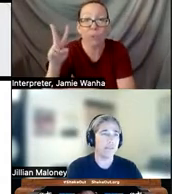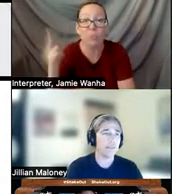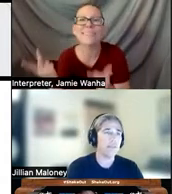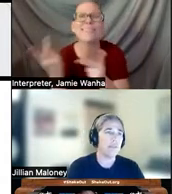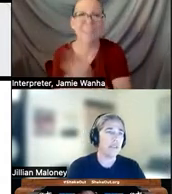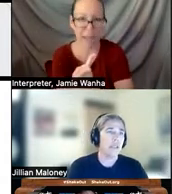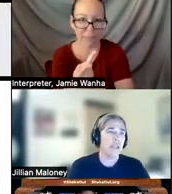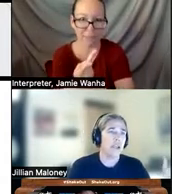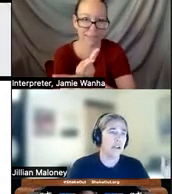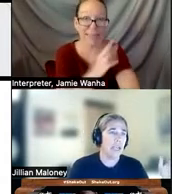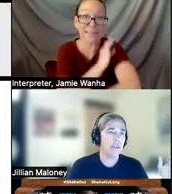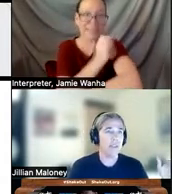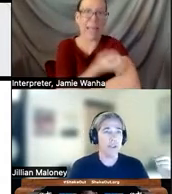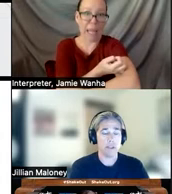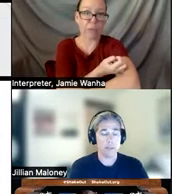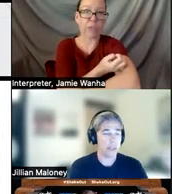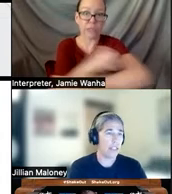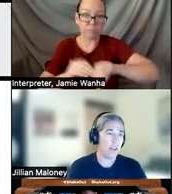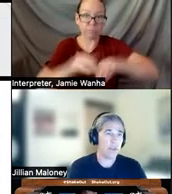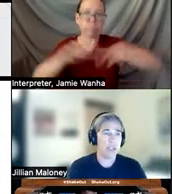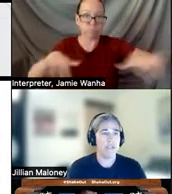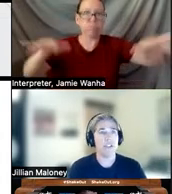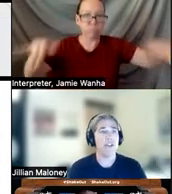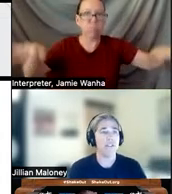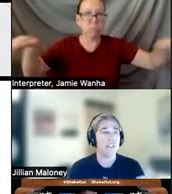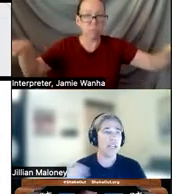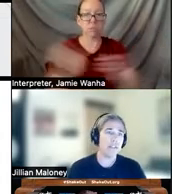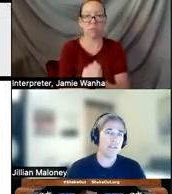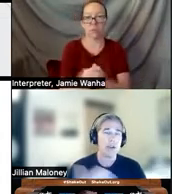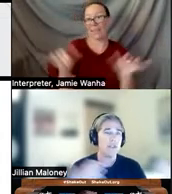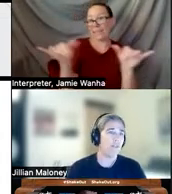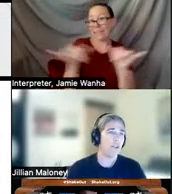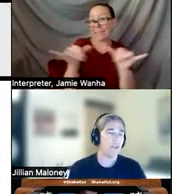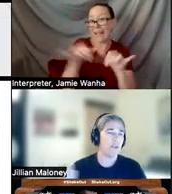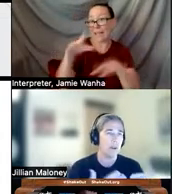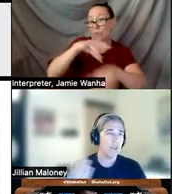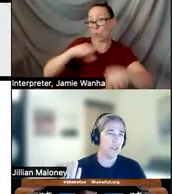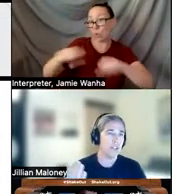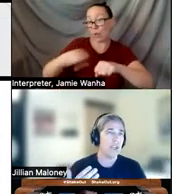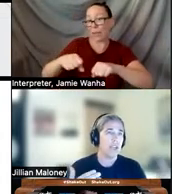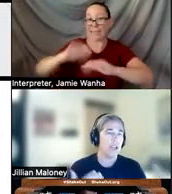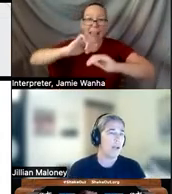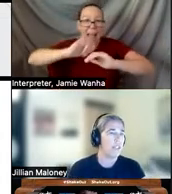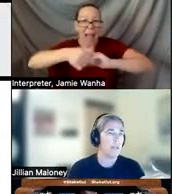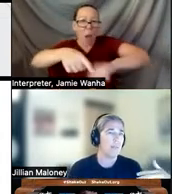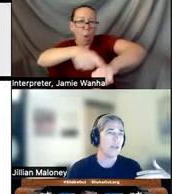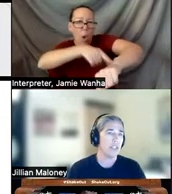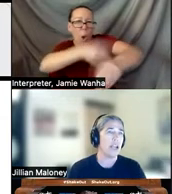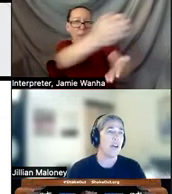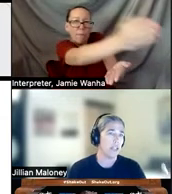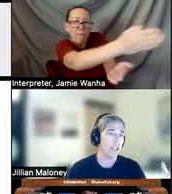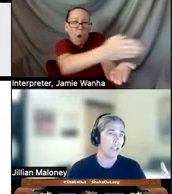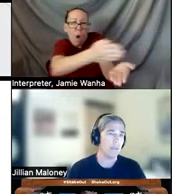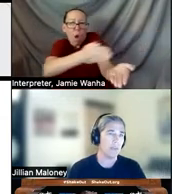released. And the size of the earthquake is a function of the length of how much of the fault ruptures, how deep that rupture